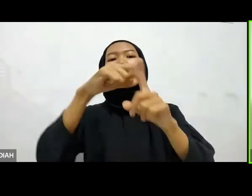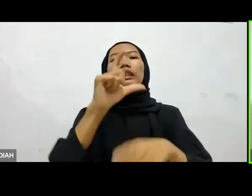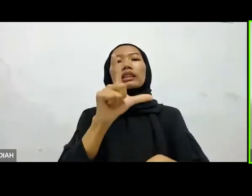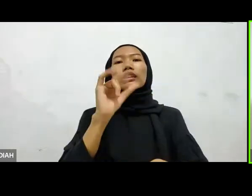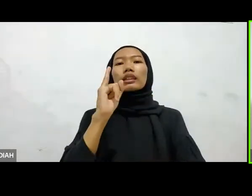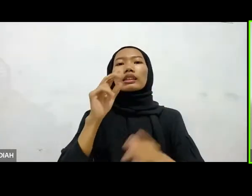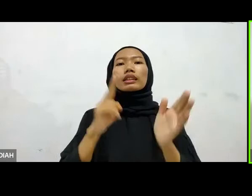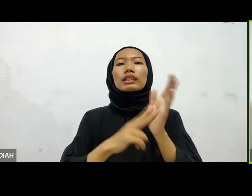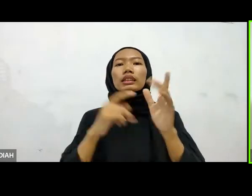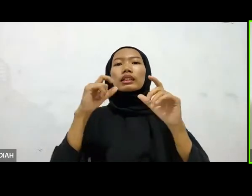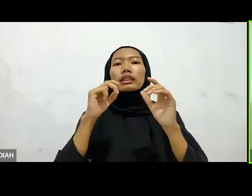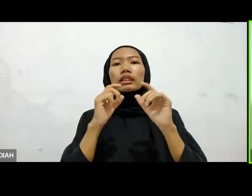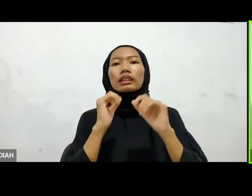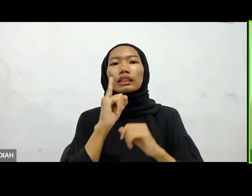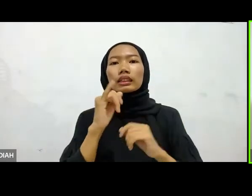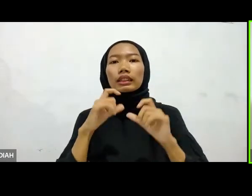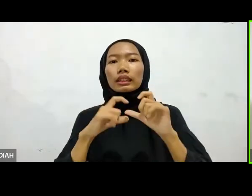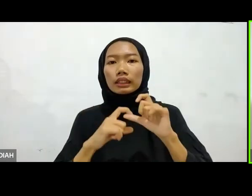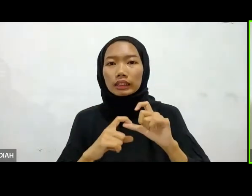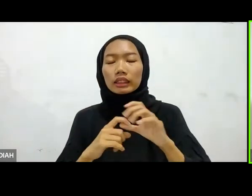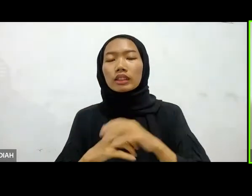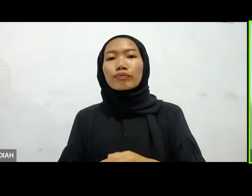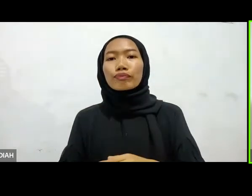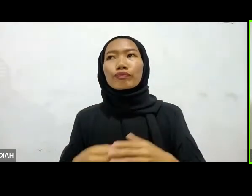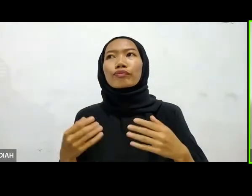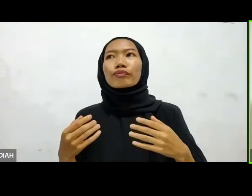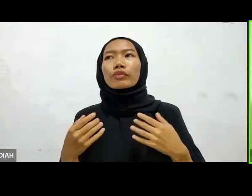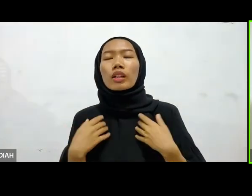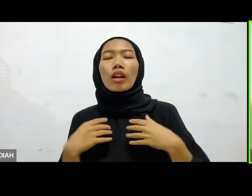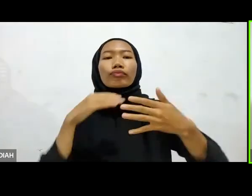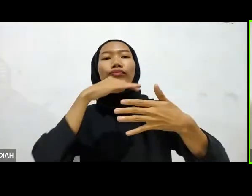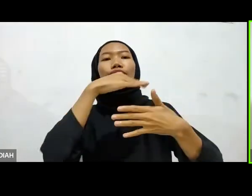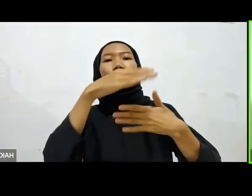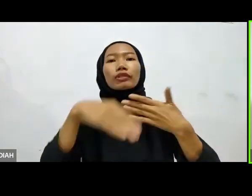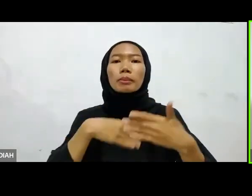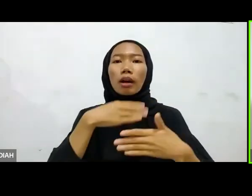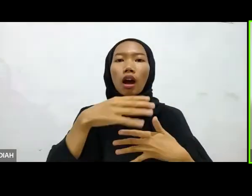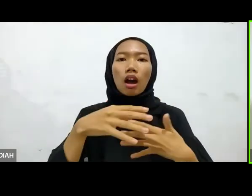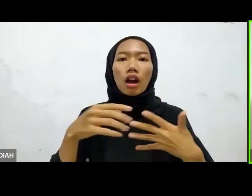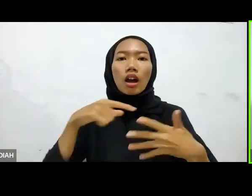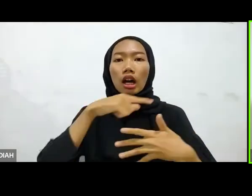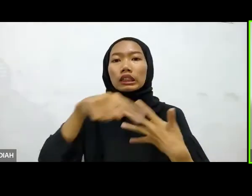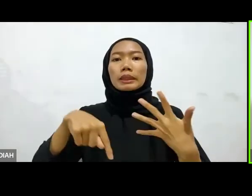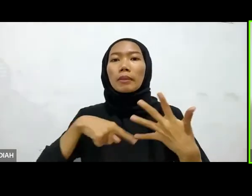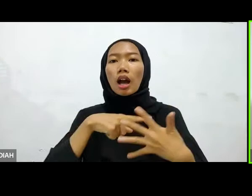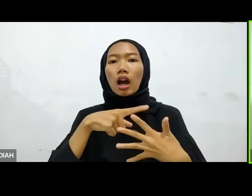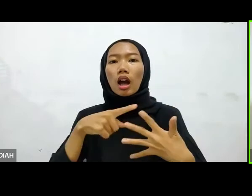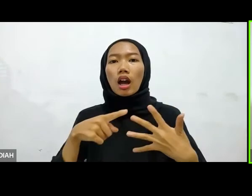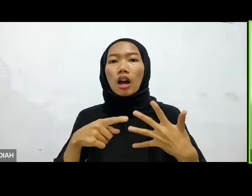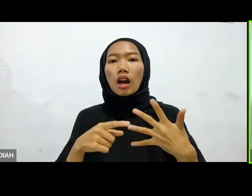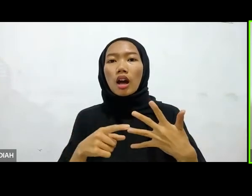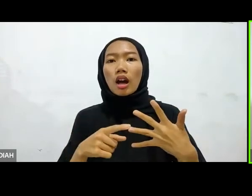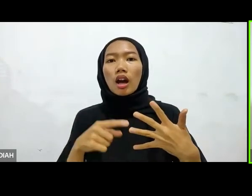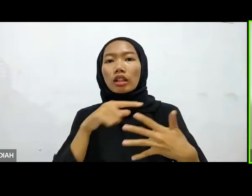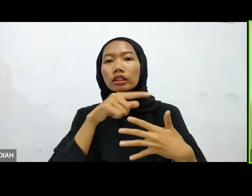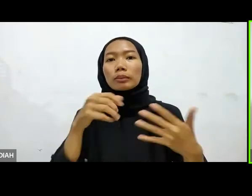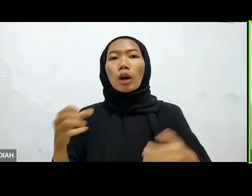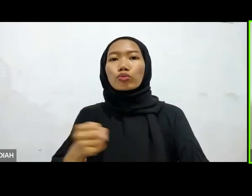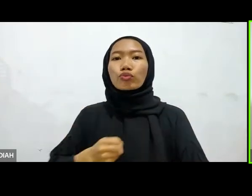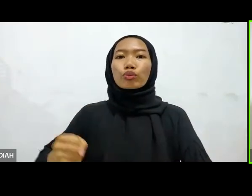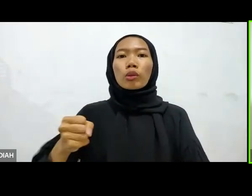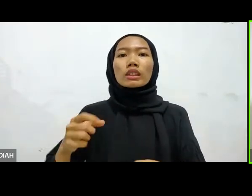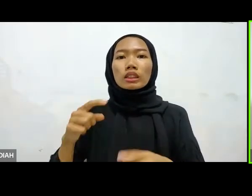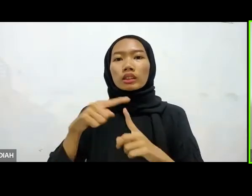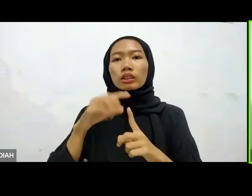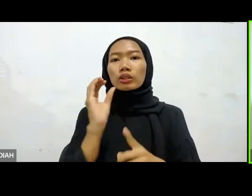if you're working in a hospital, if you're delivering healthcare services, you've got to hit those to make change. All